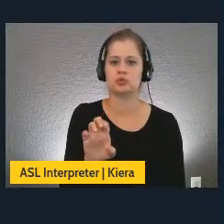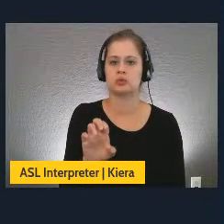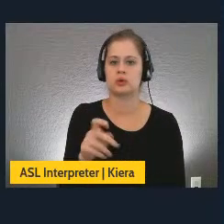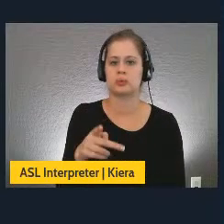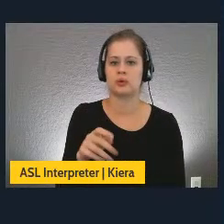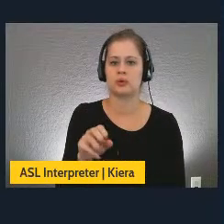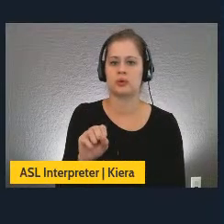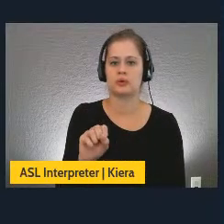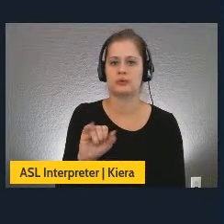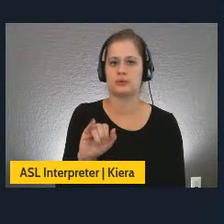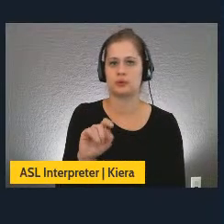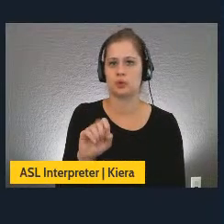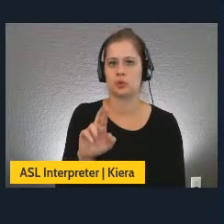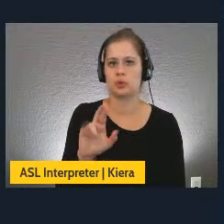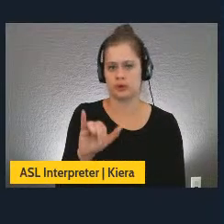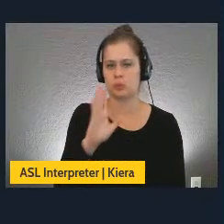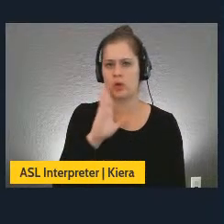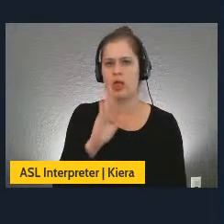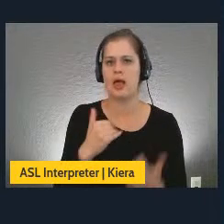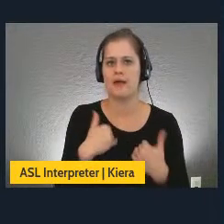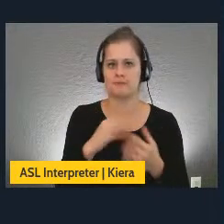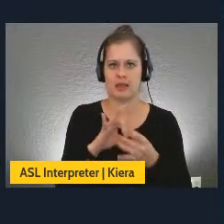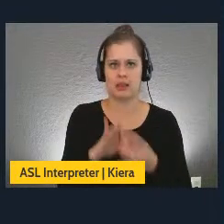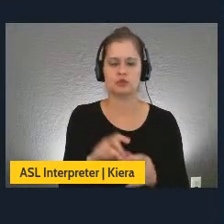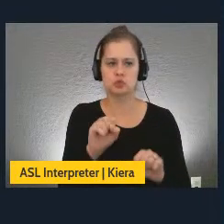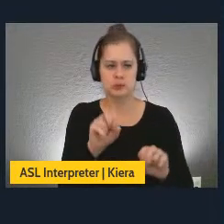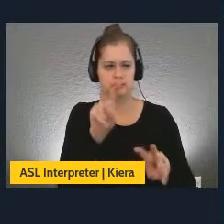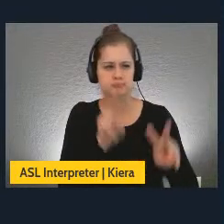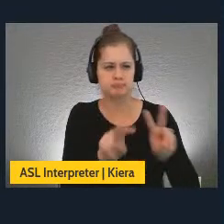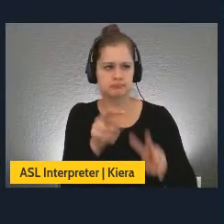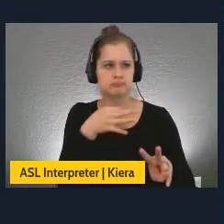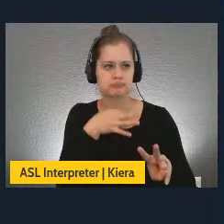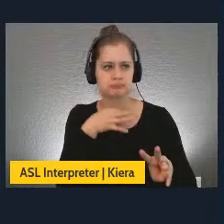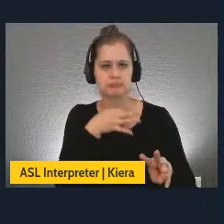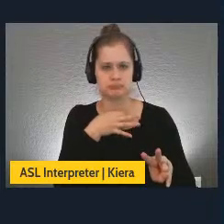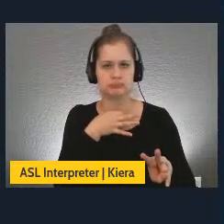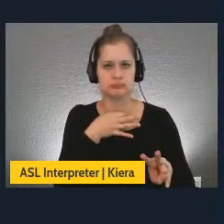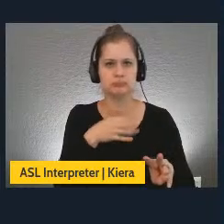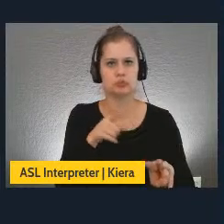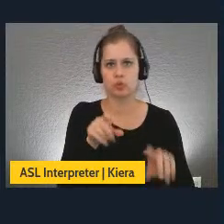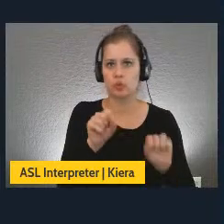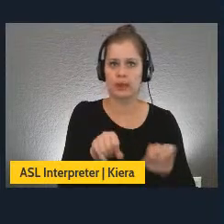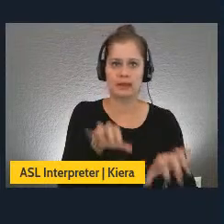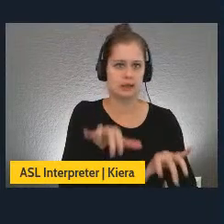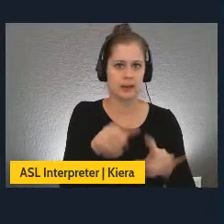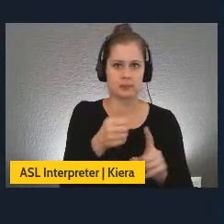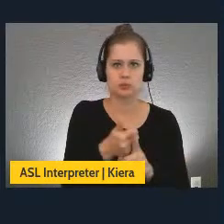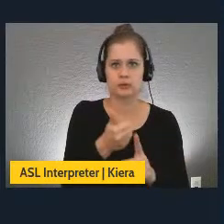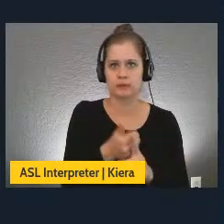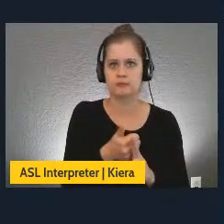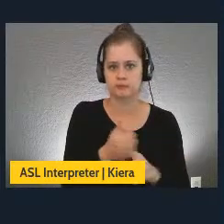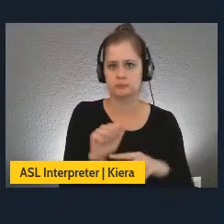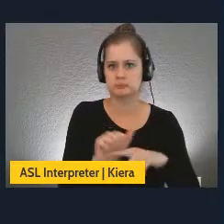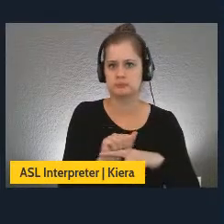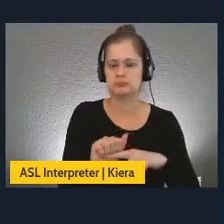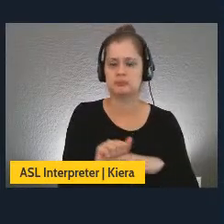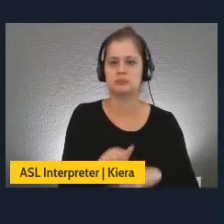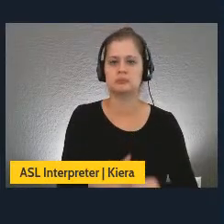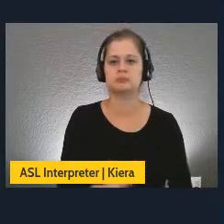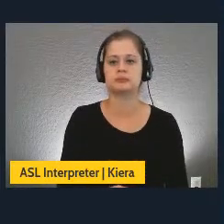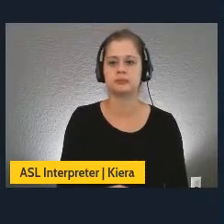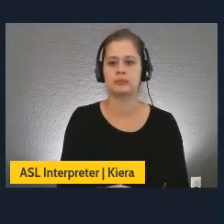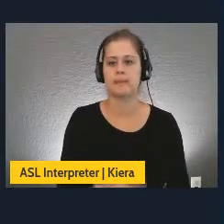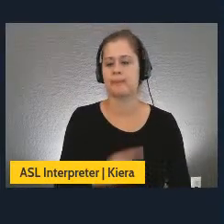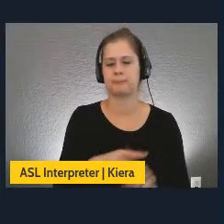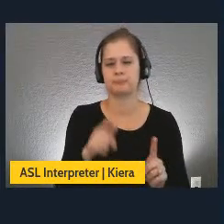there will be a link to the repository and also written out so that you can type it. But that's not the